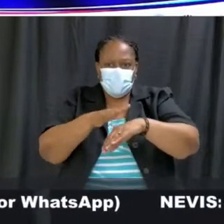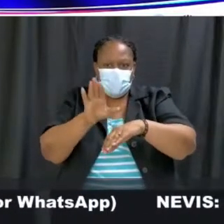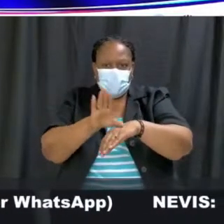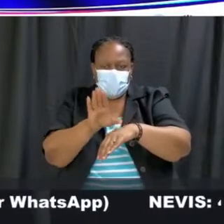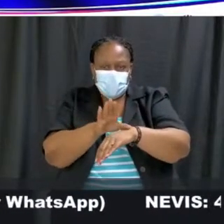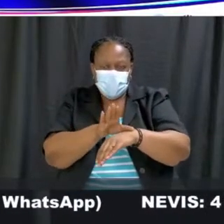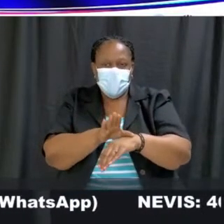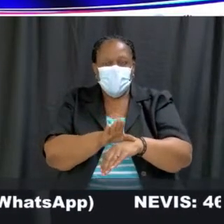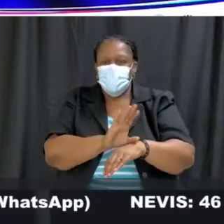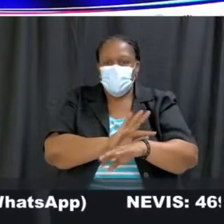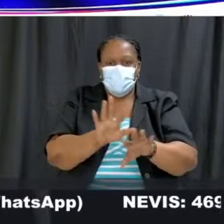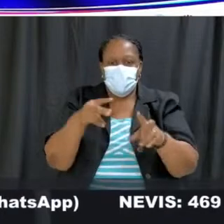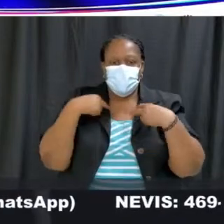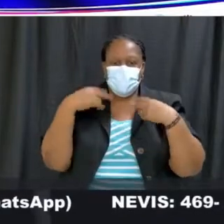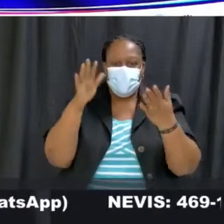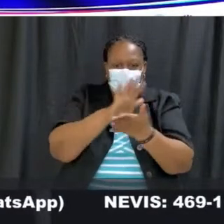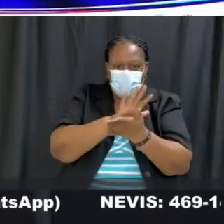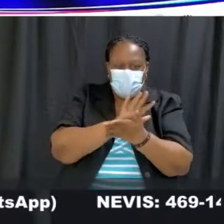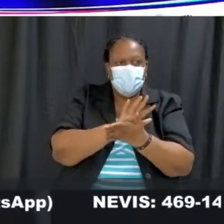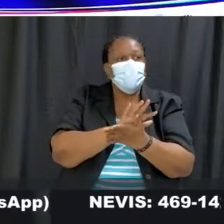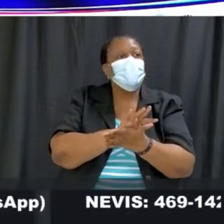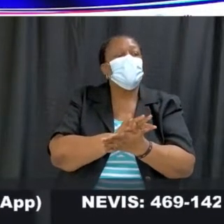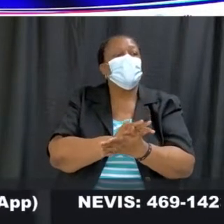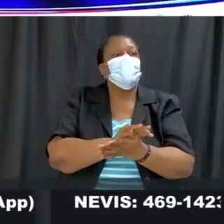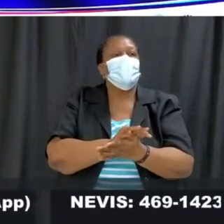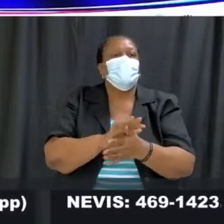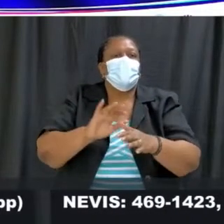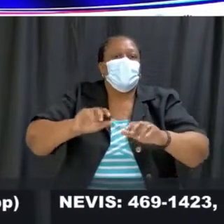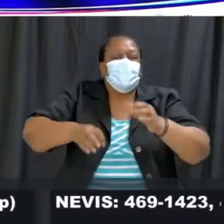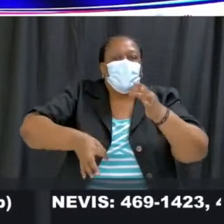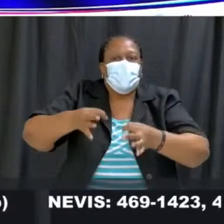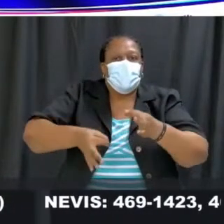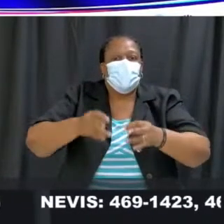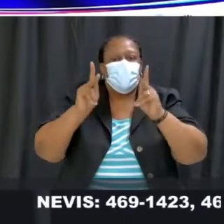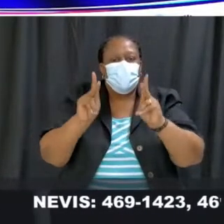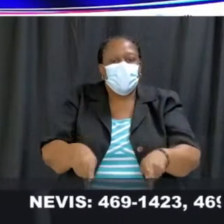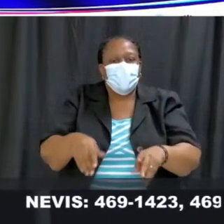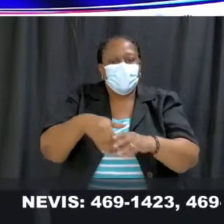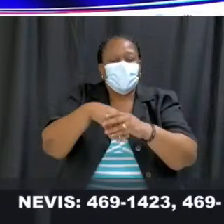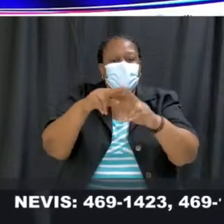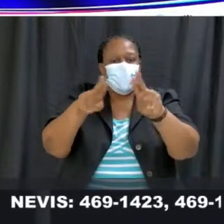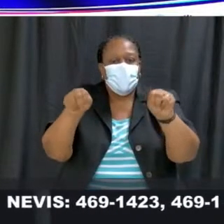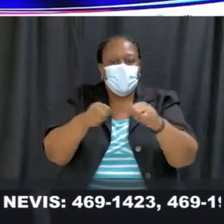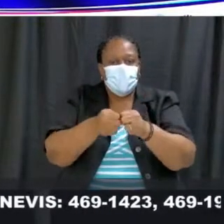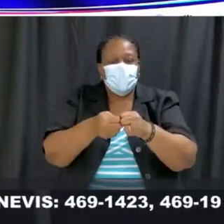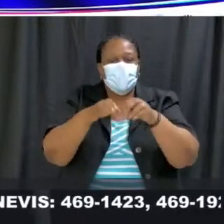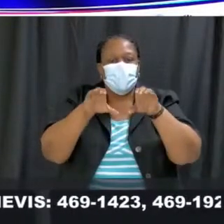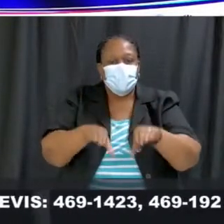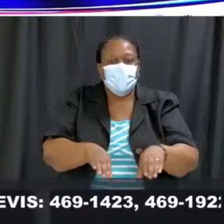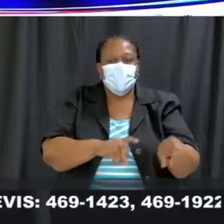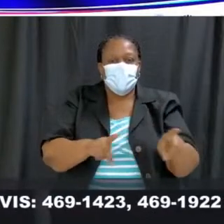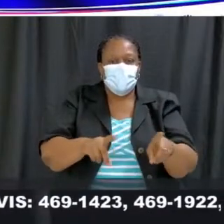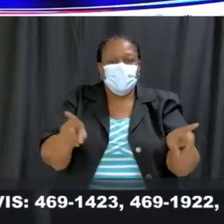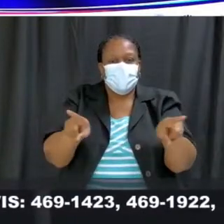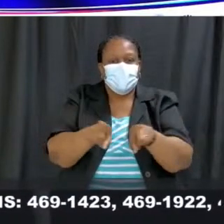Nevis to verify their information to get the electronic vaccine